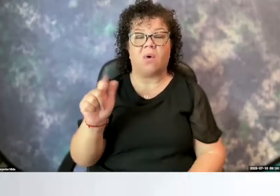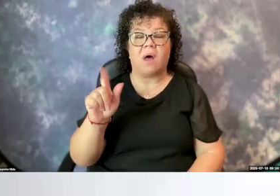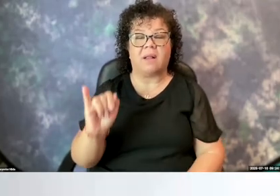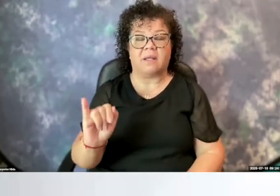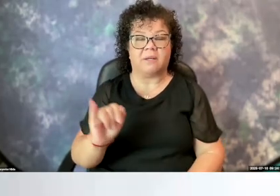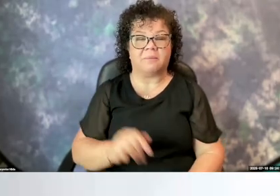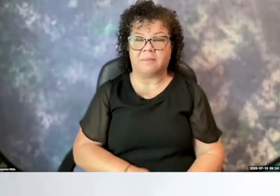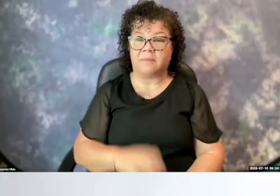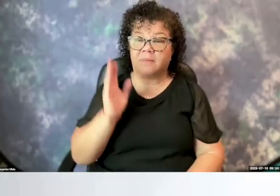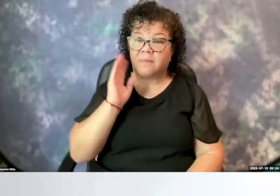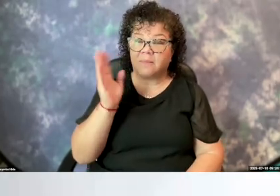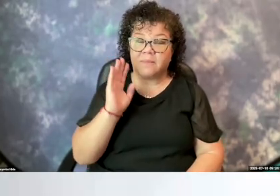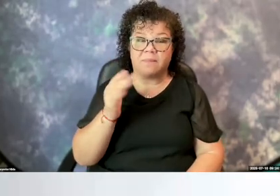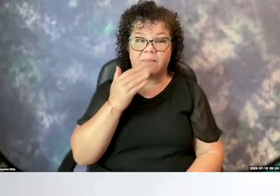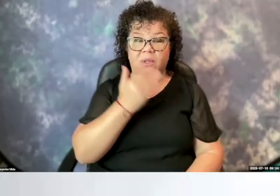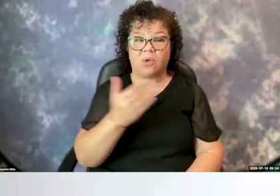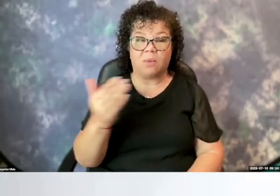Ali.